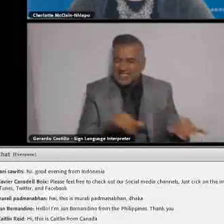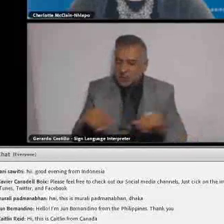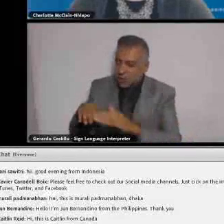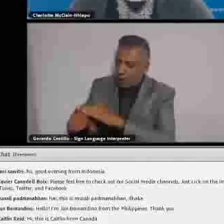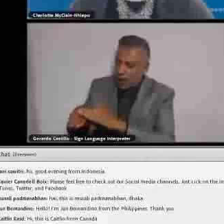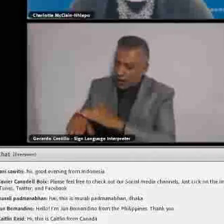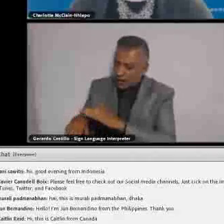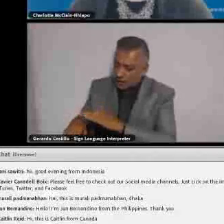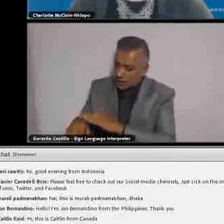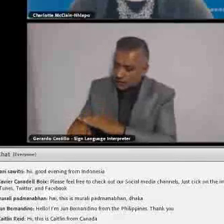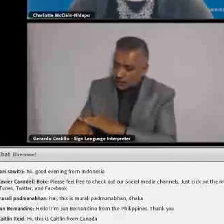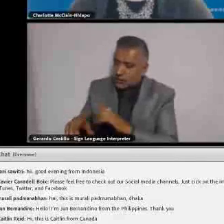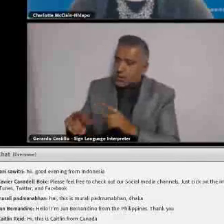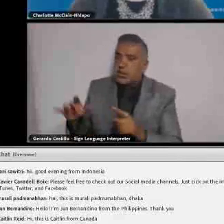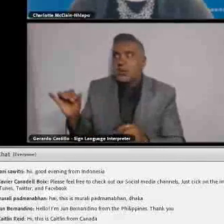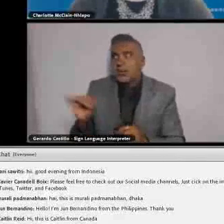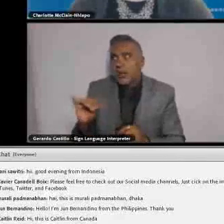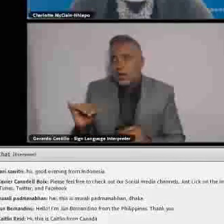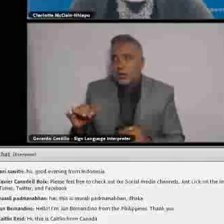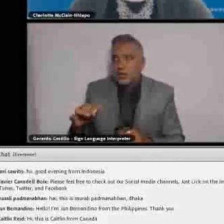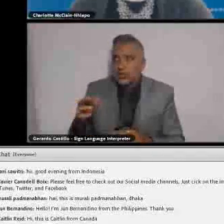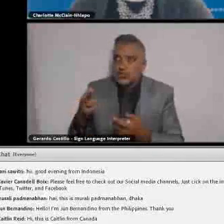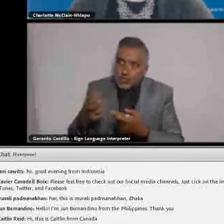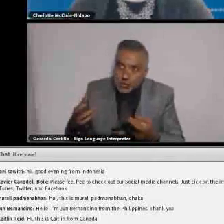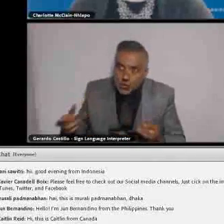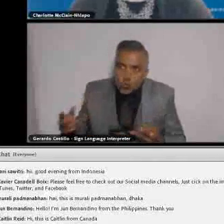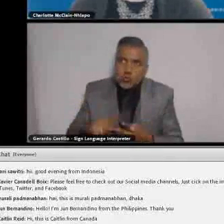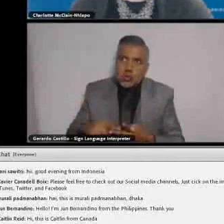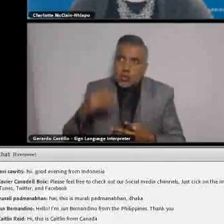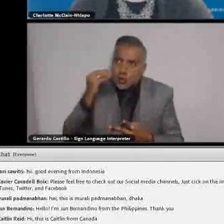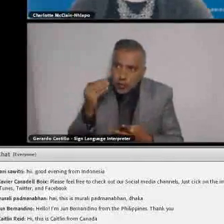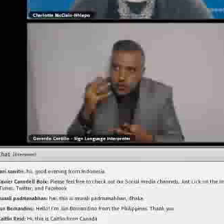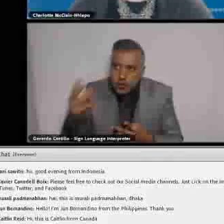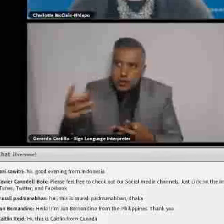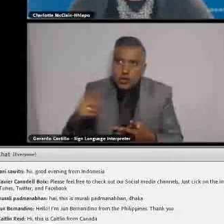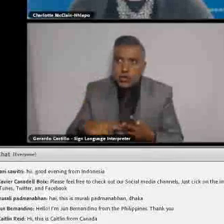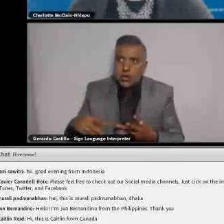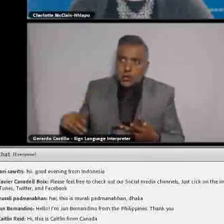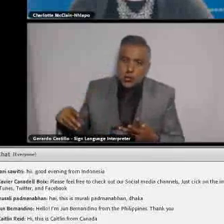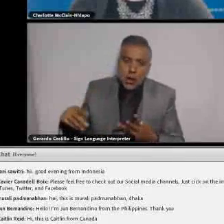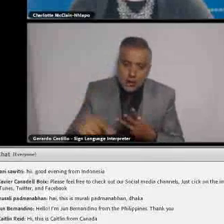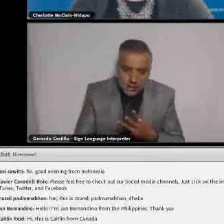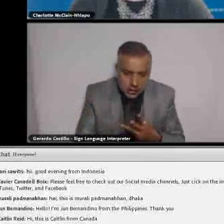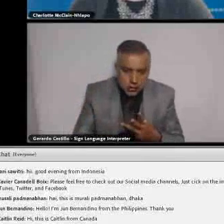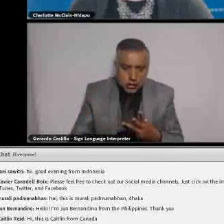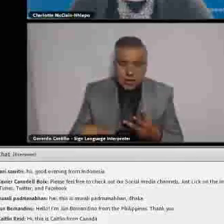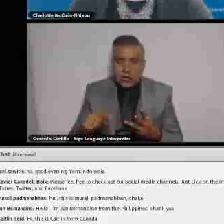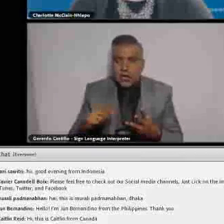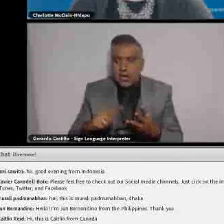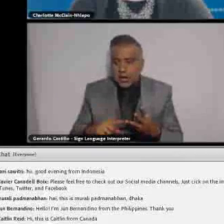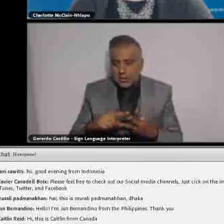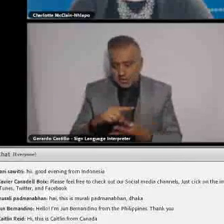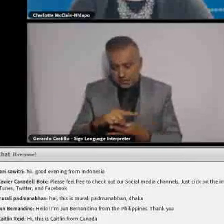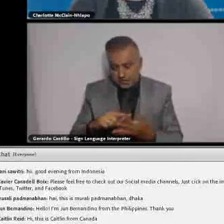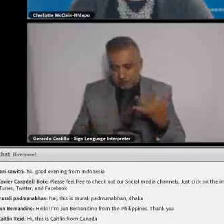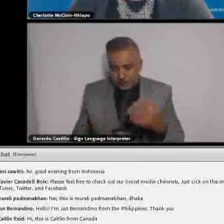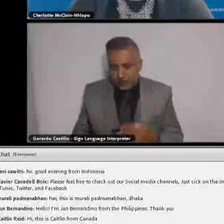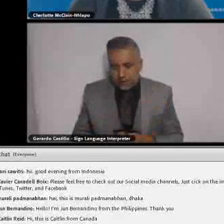access to recovery resources, to information, to compensation, and everything that comes